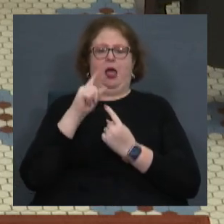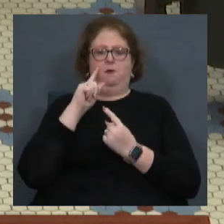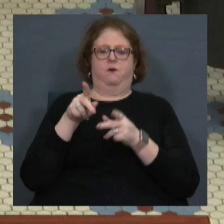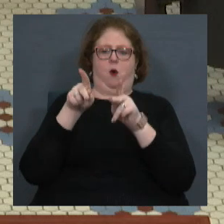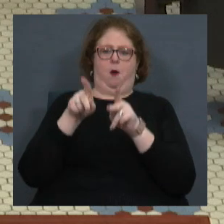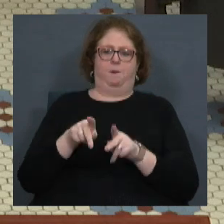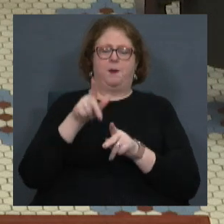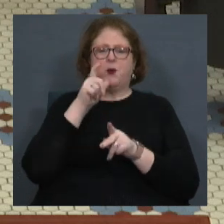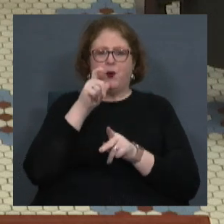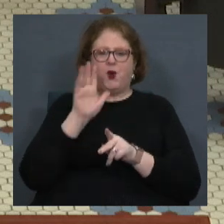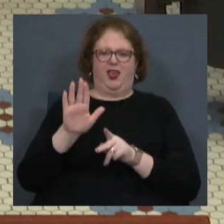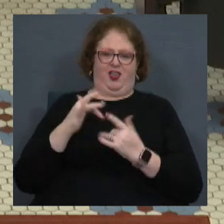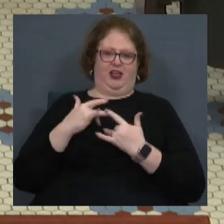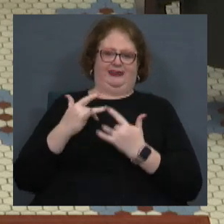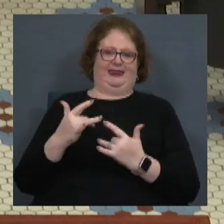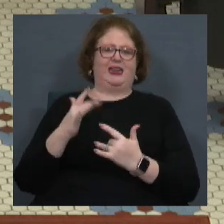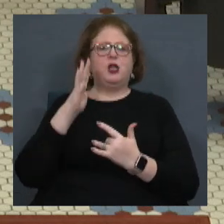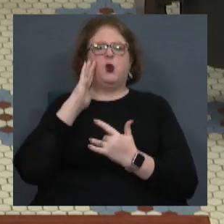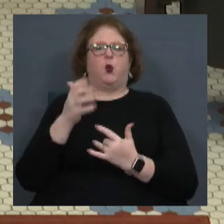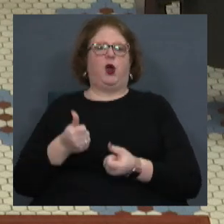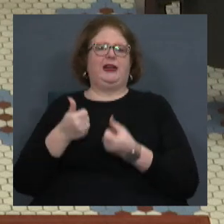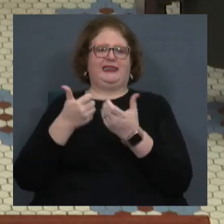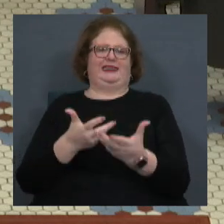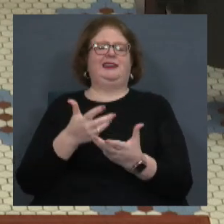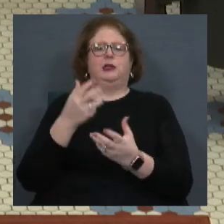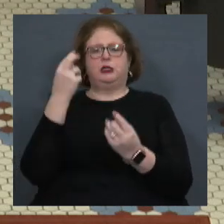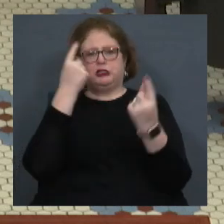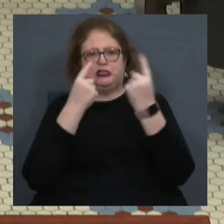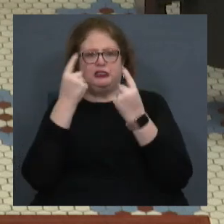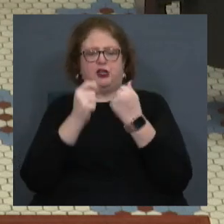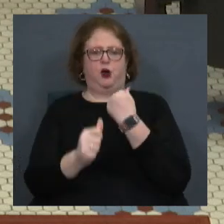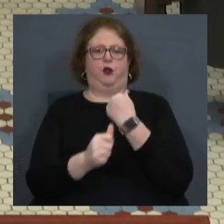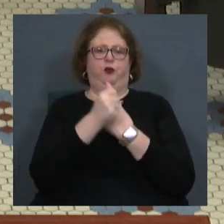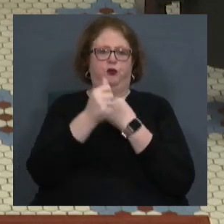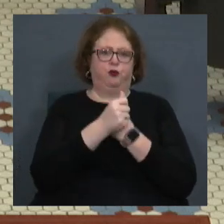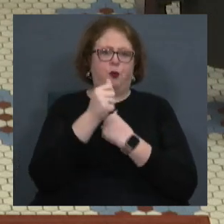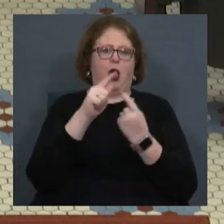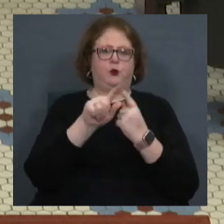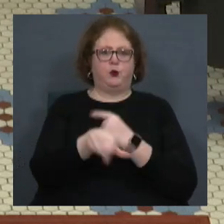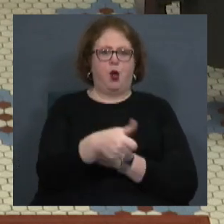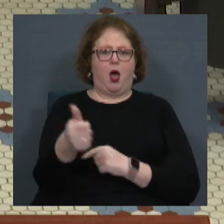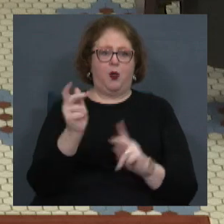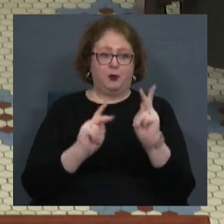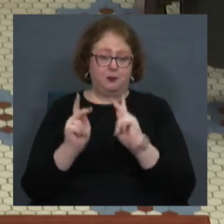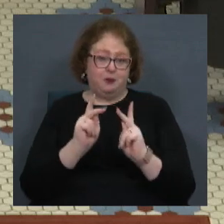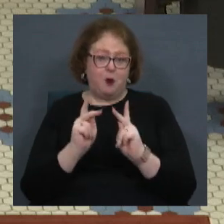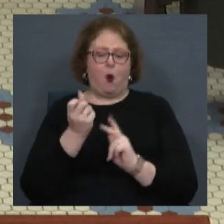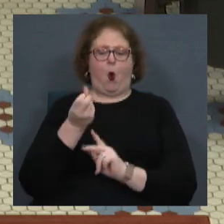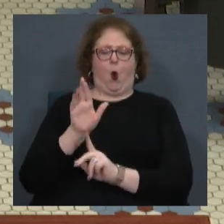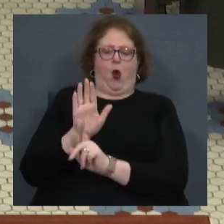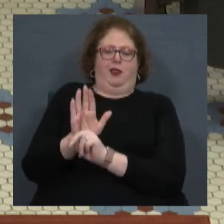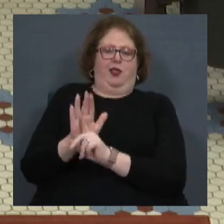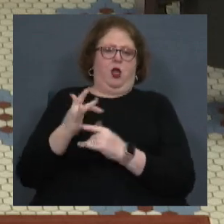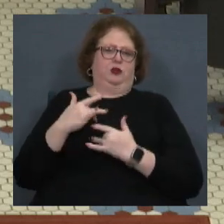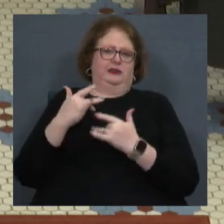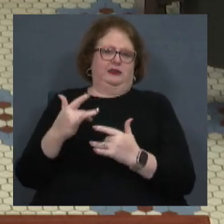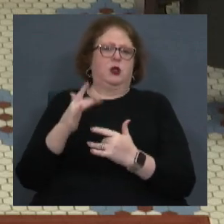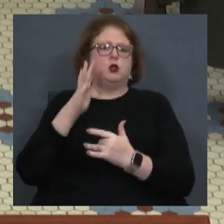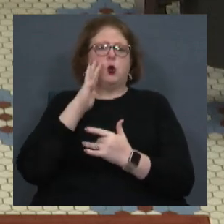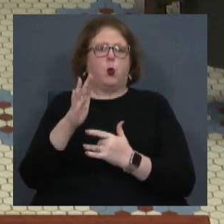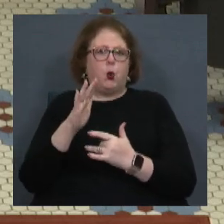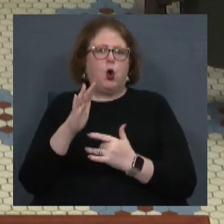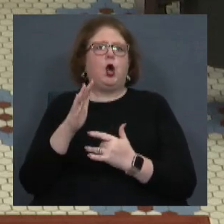constitute a direct threat to the health or safety of others, or whose tenancy would result in substantial physical damage